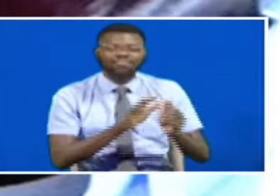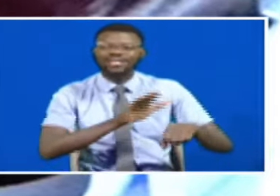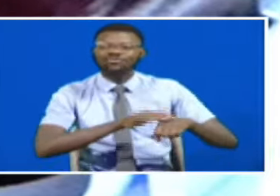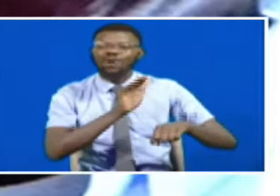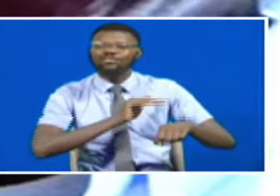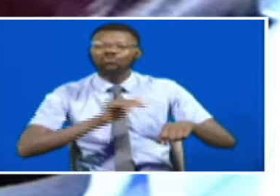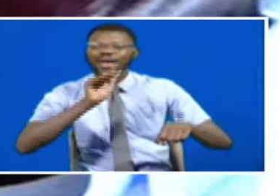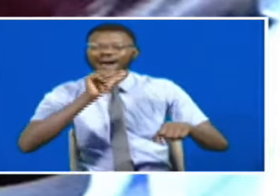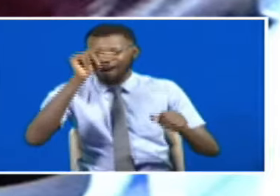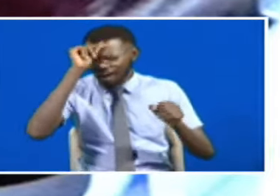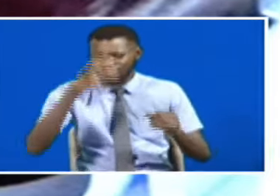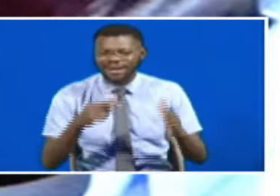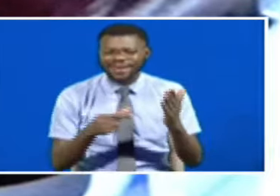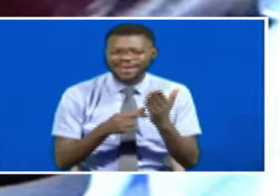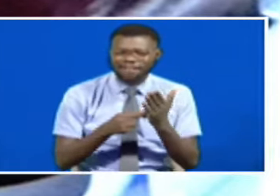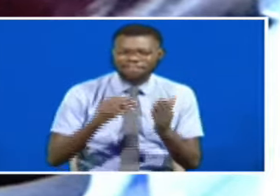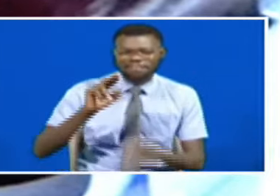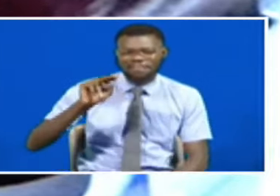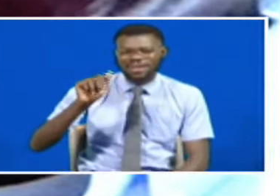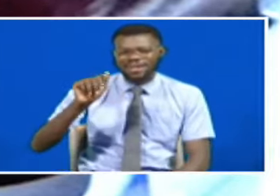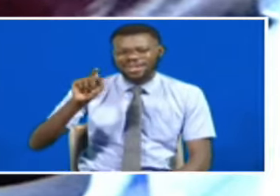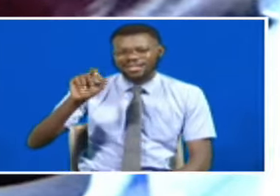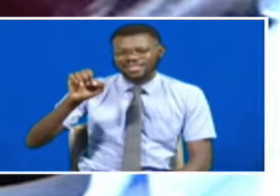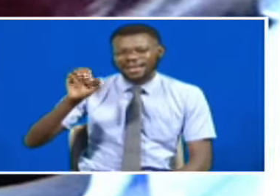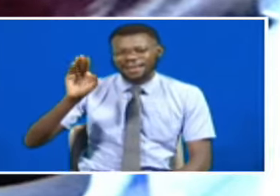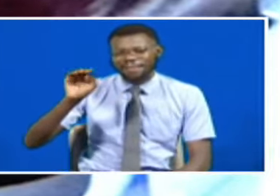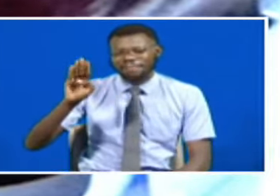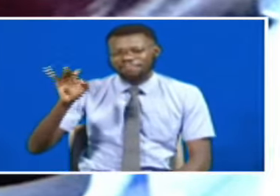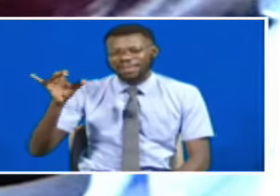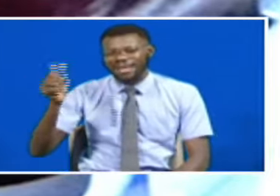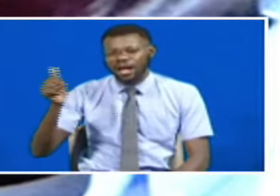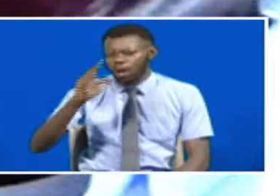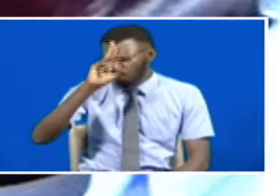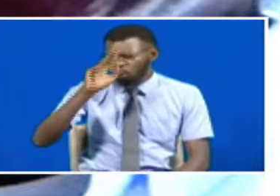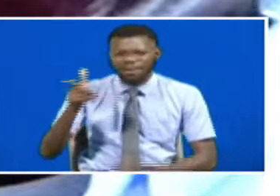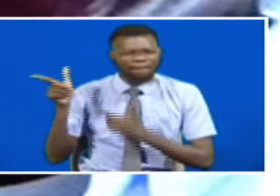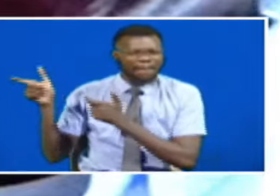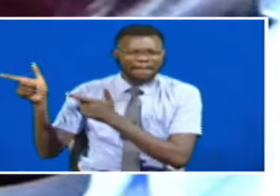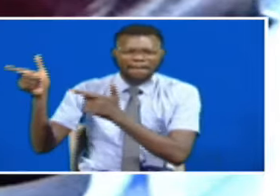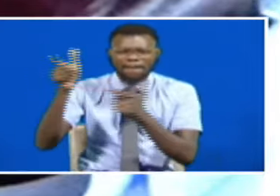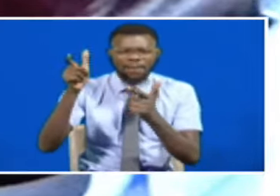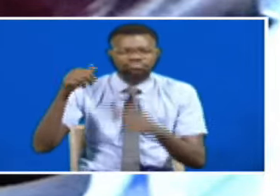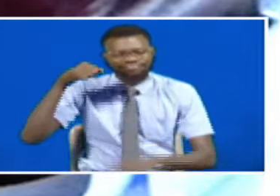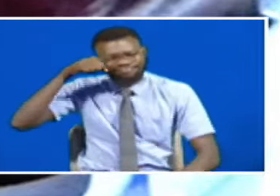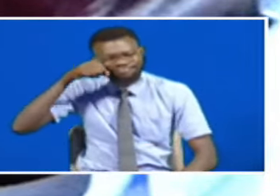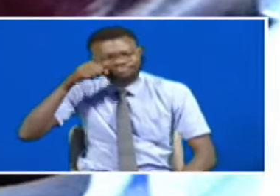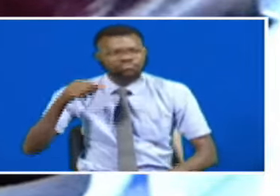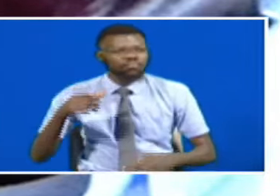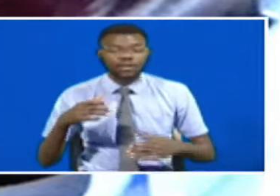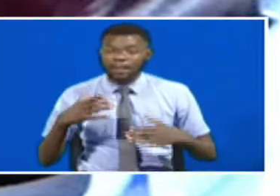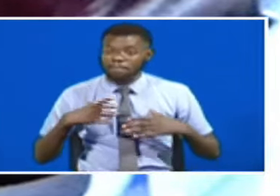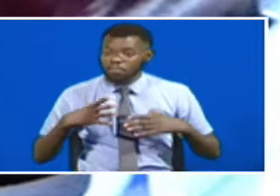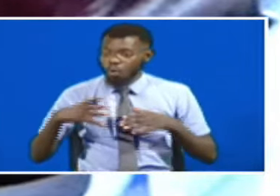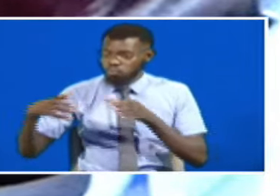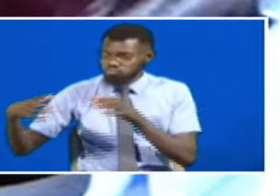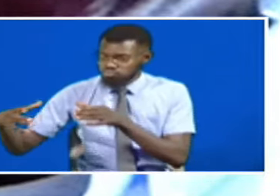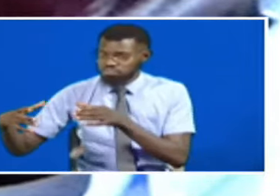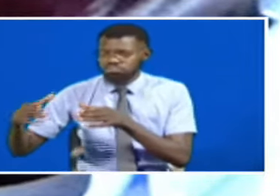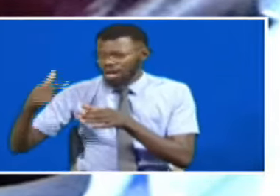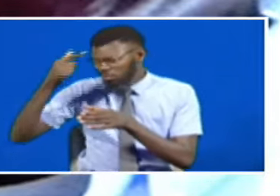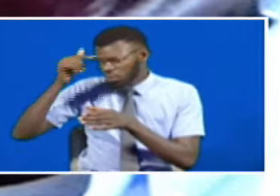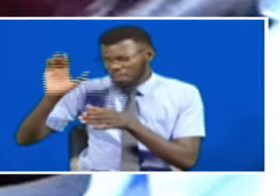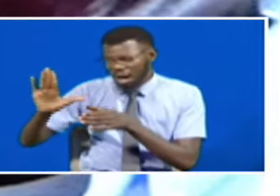George Natembeya. Security officers were forced to use tear gas canisters to disperse the supporters of the two leaders. The funeral